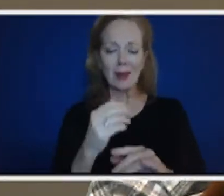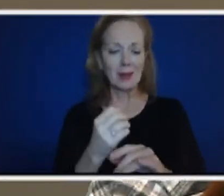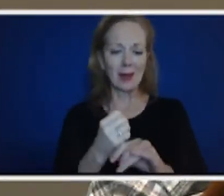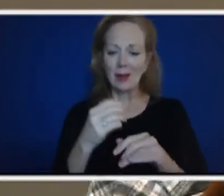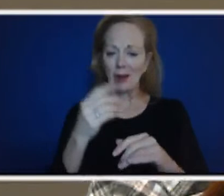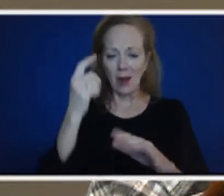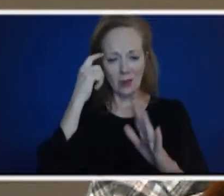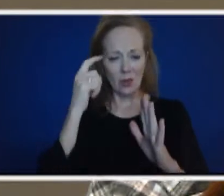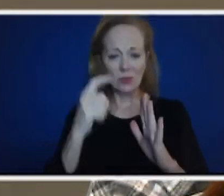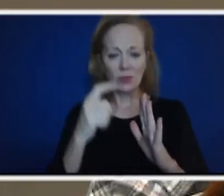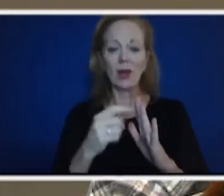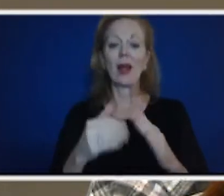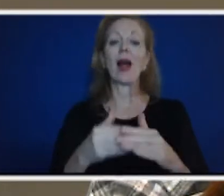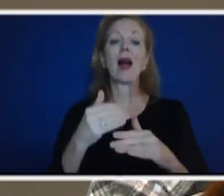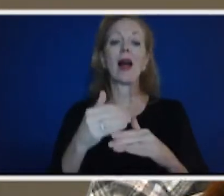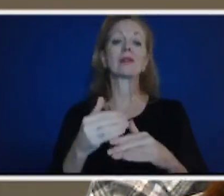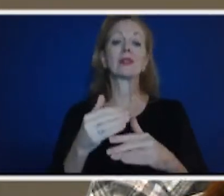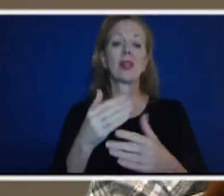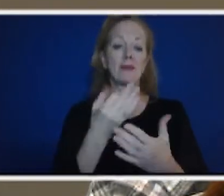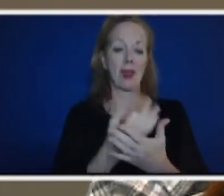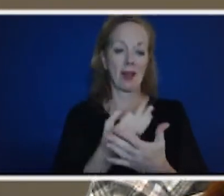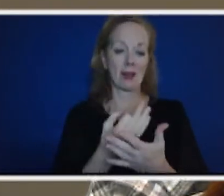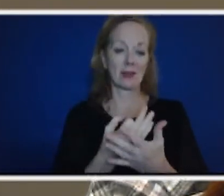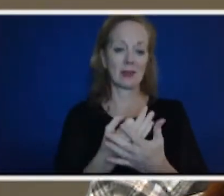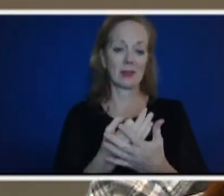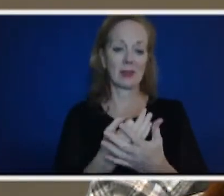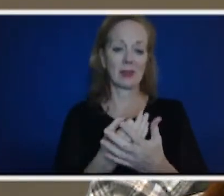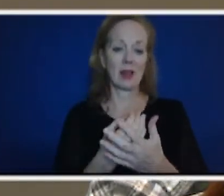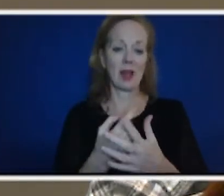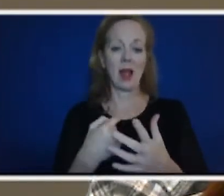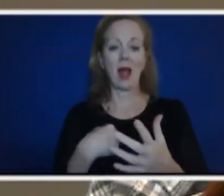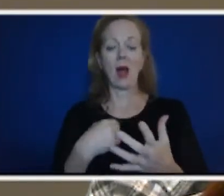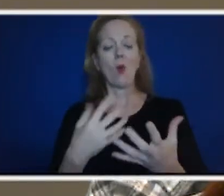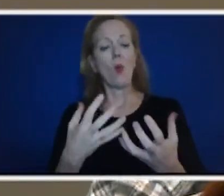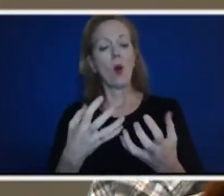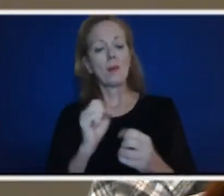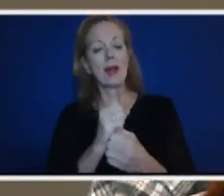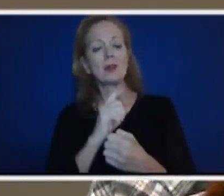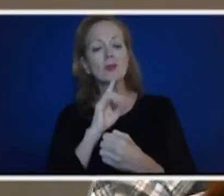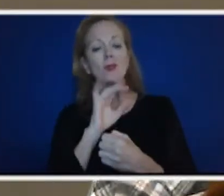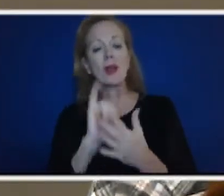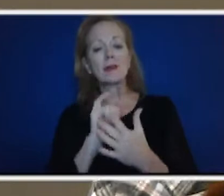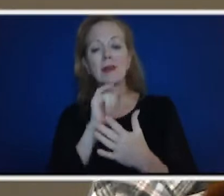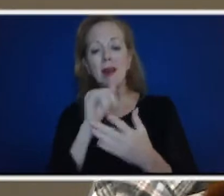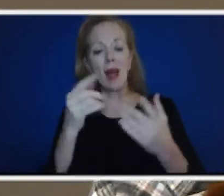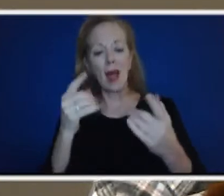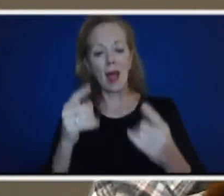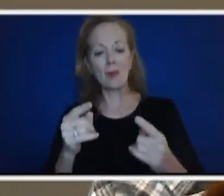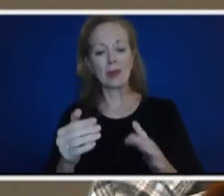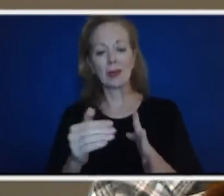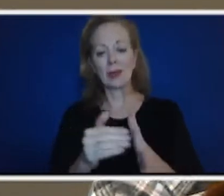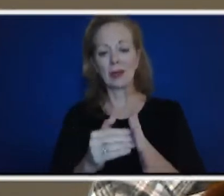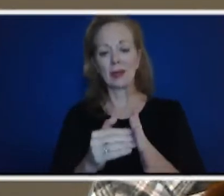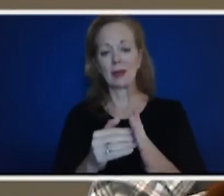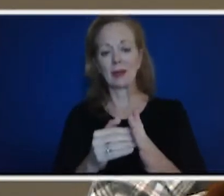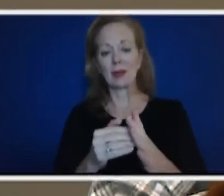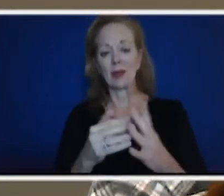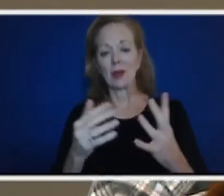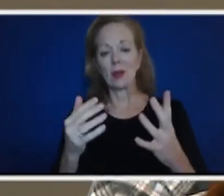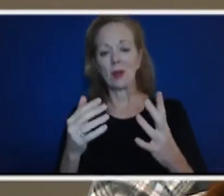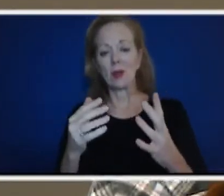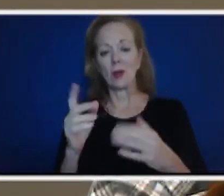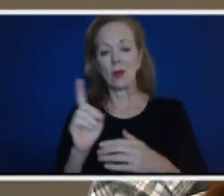got it after the fact. So I just want to make sure that doesn't happen again. So what is the